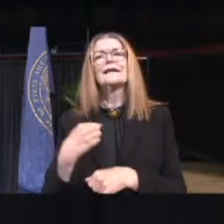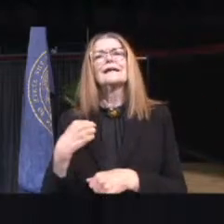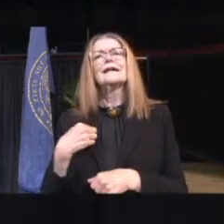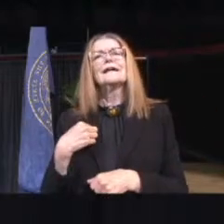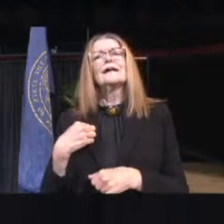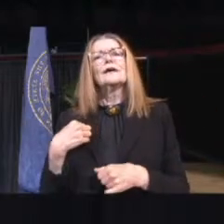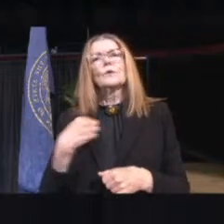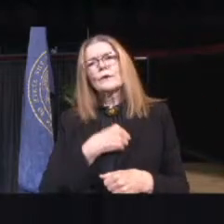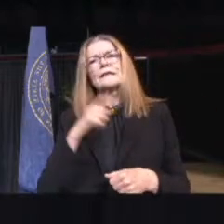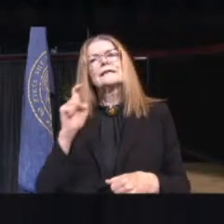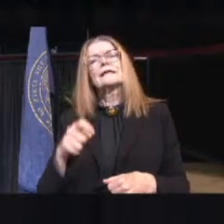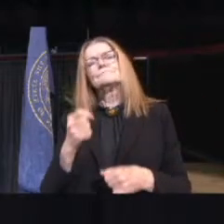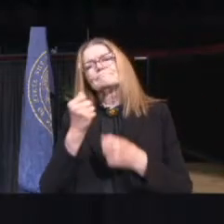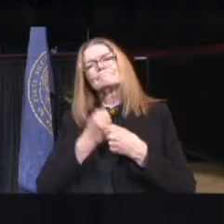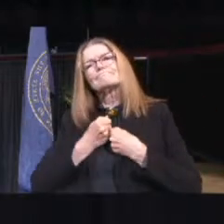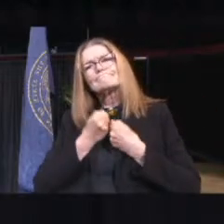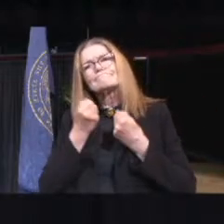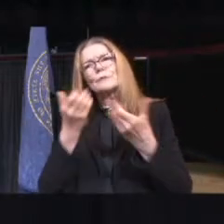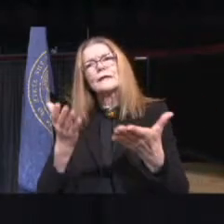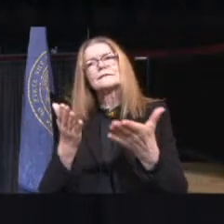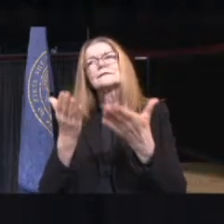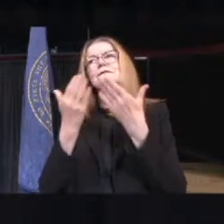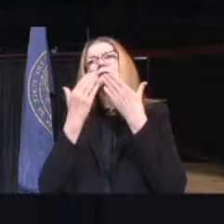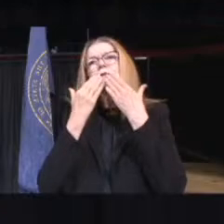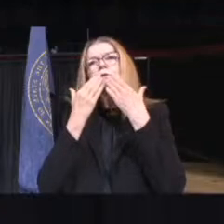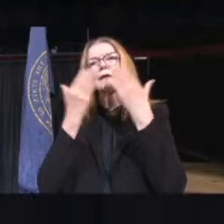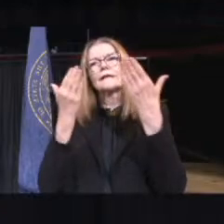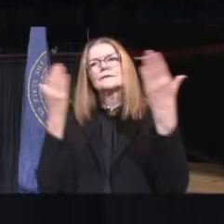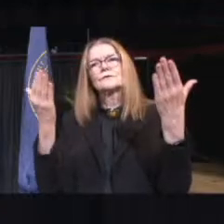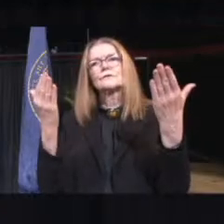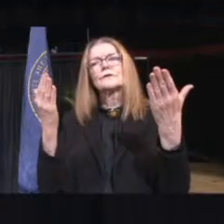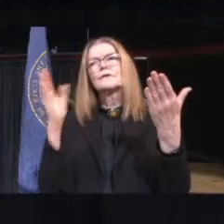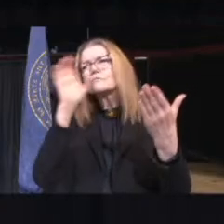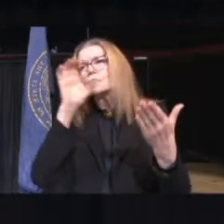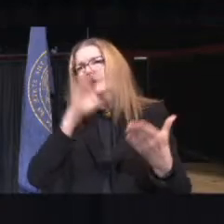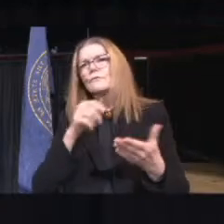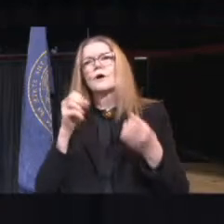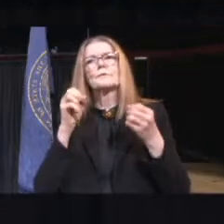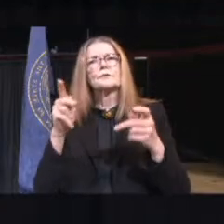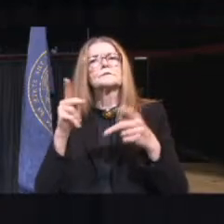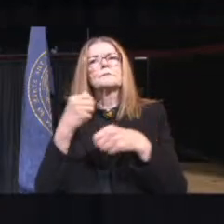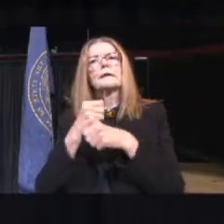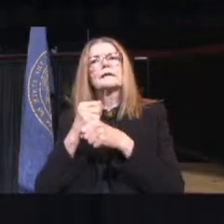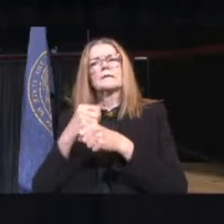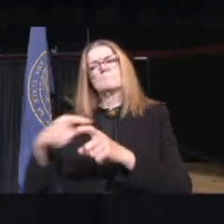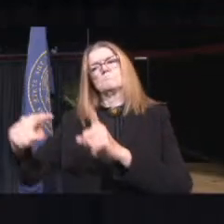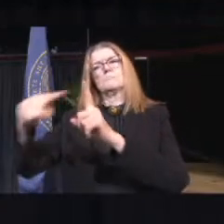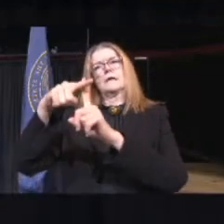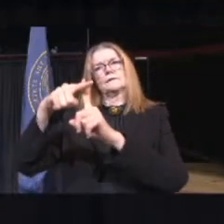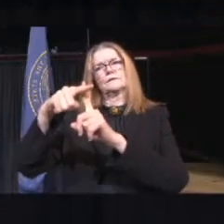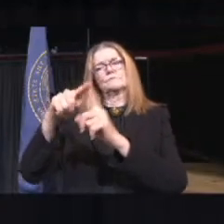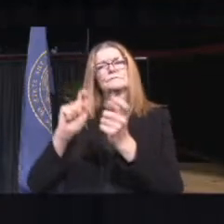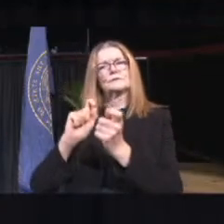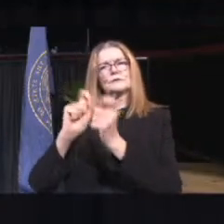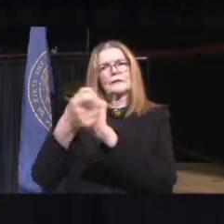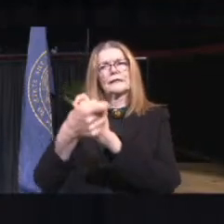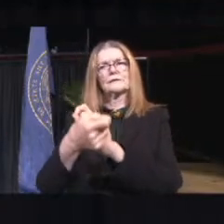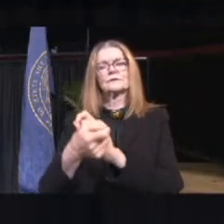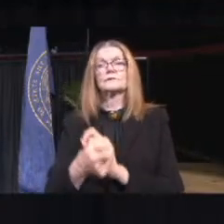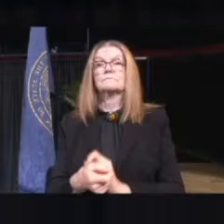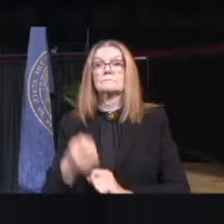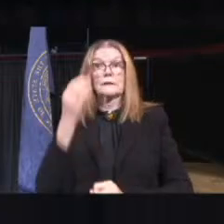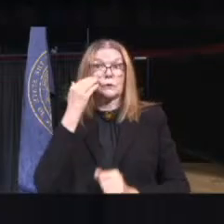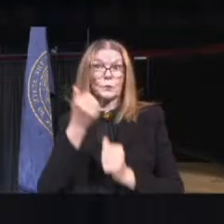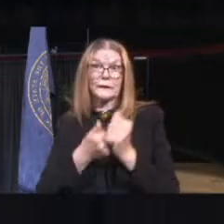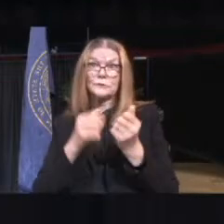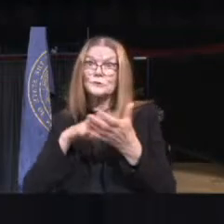to seek out opportunities to make a positive difference. We are all capable of so much more than we realize, and I know each student